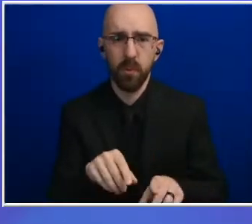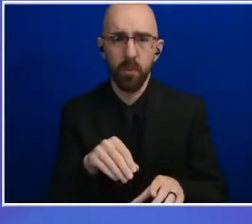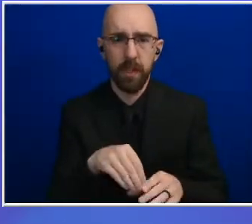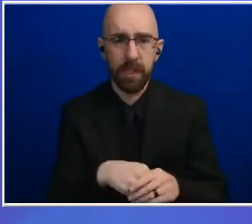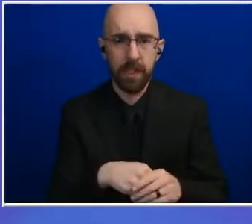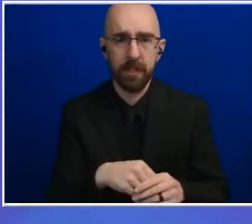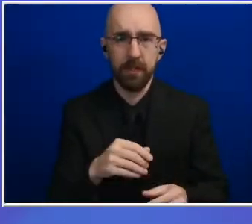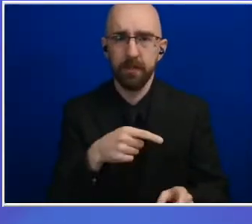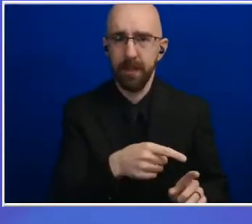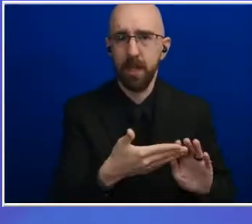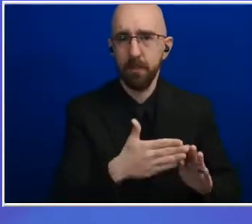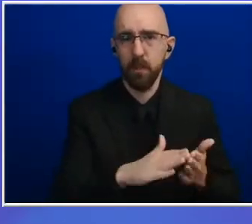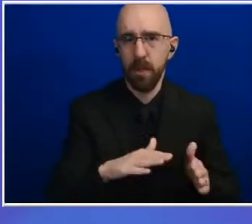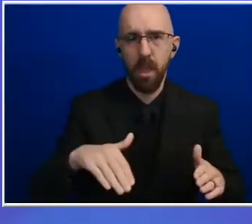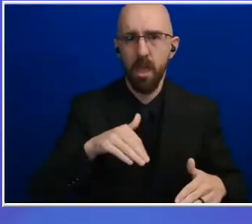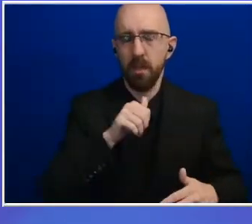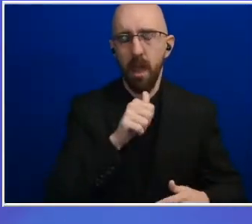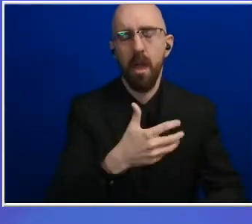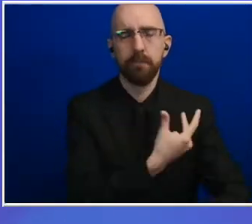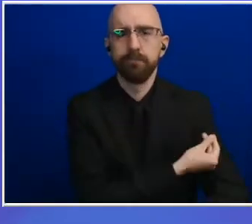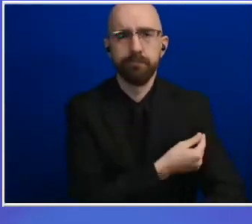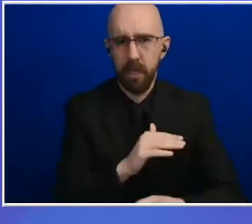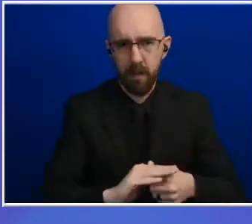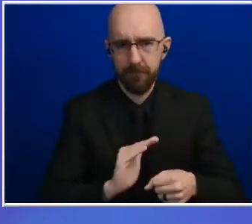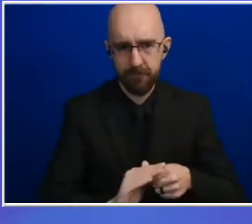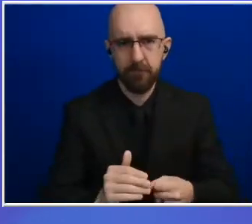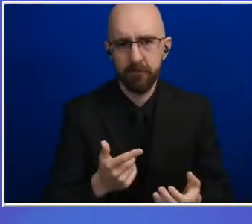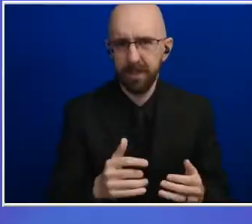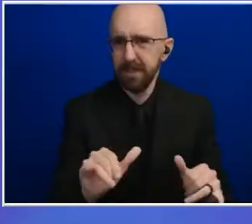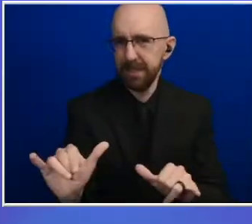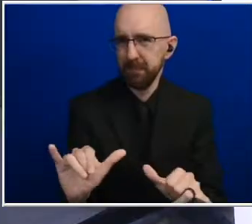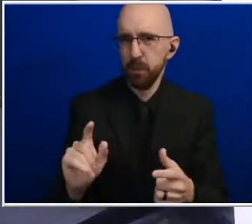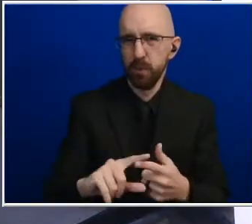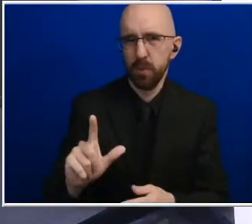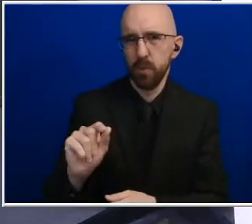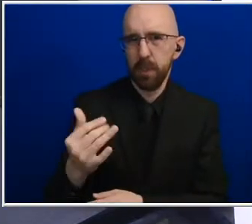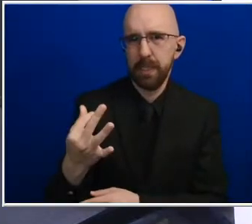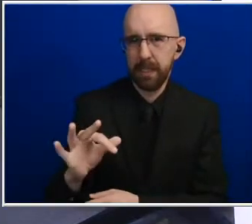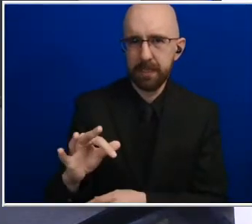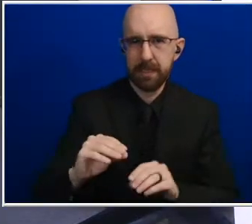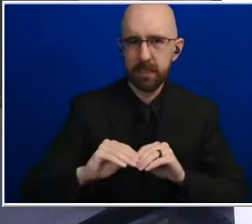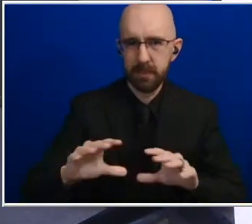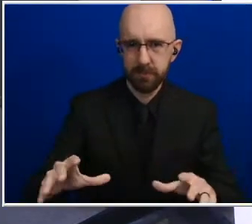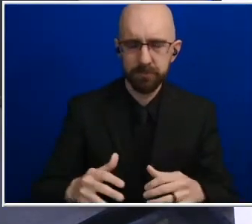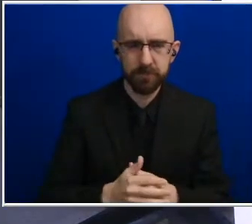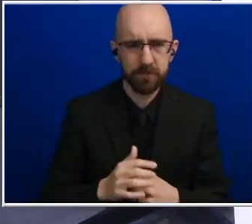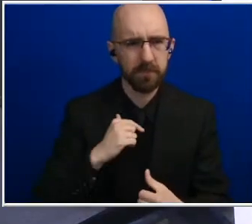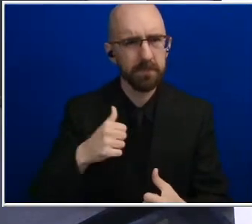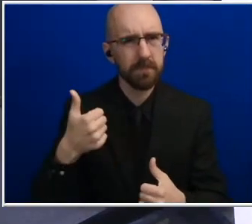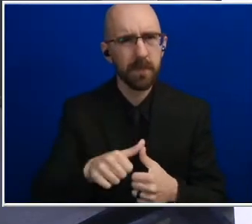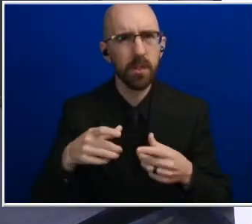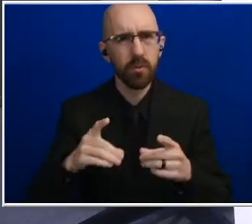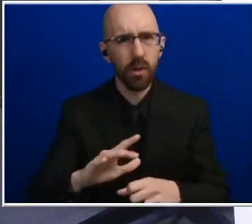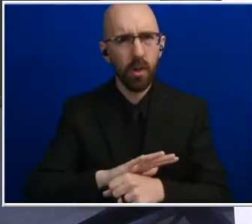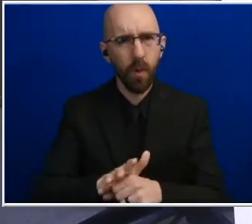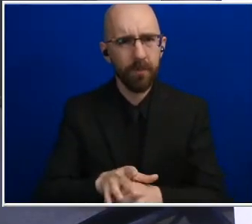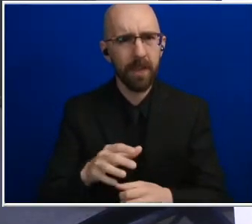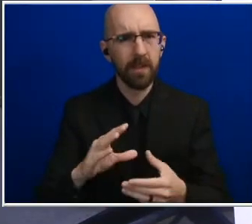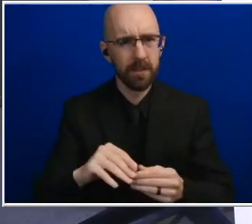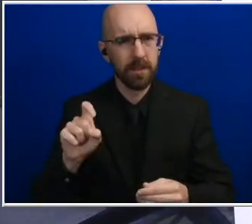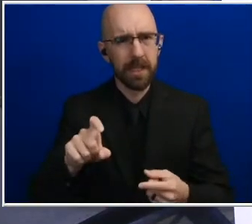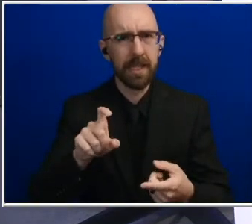So it's very similar in some respects to the 2019 outbreak. And as I recall, during COVID, we said you needed to get herd immunity. You got to be